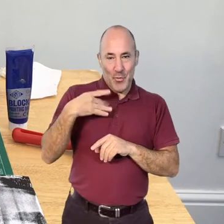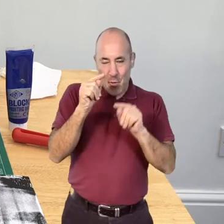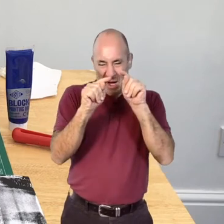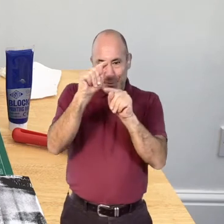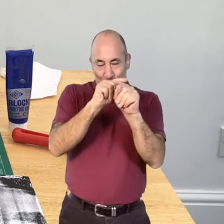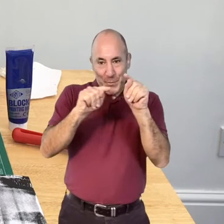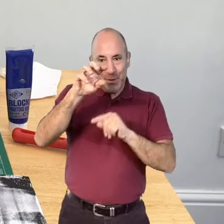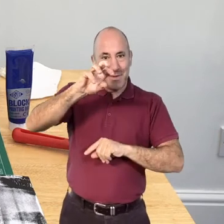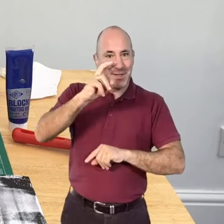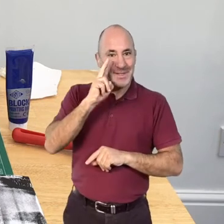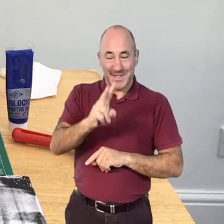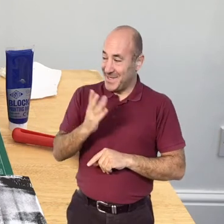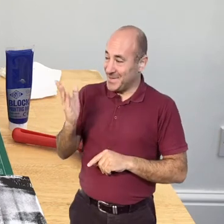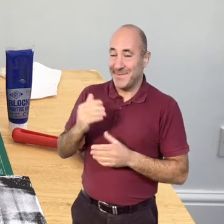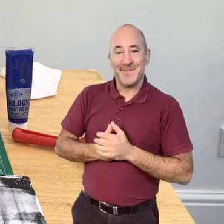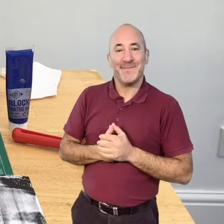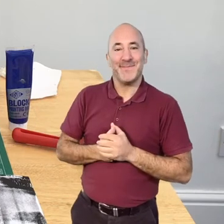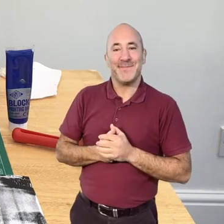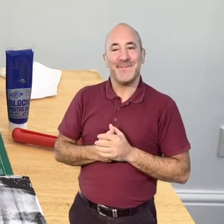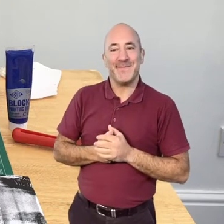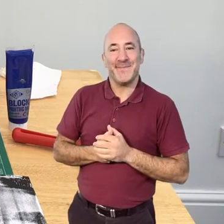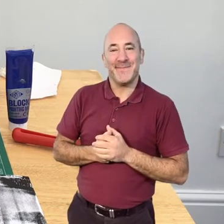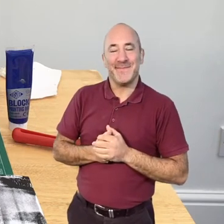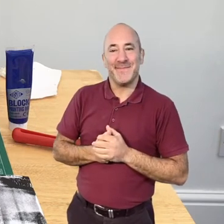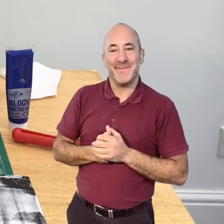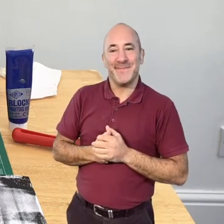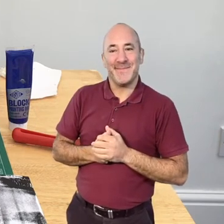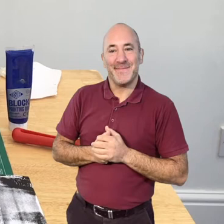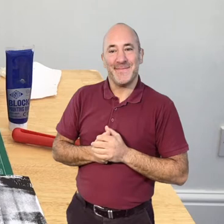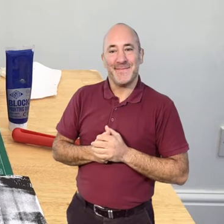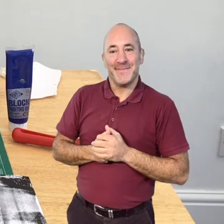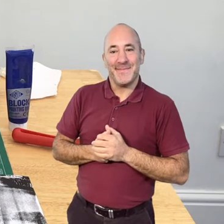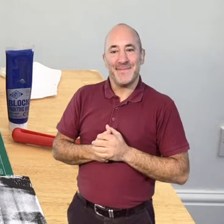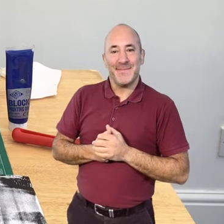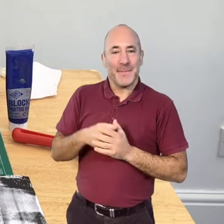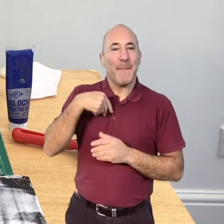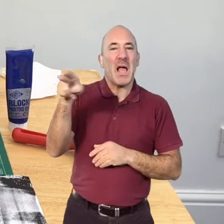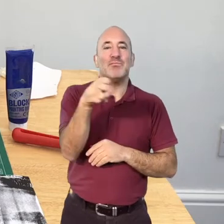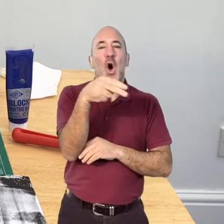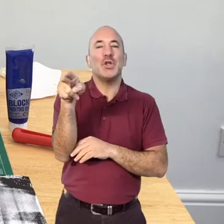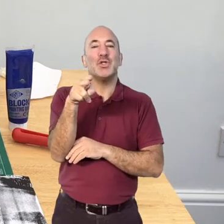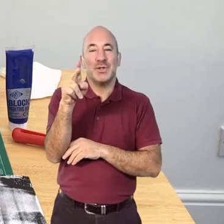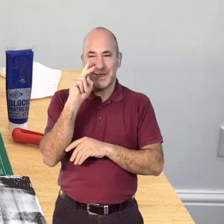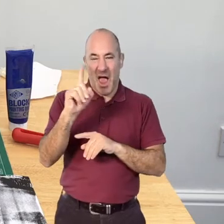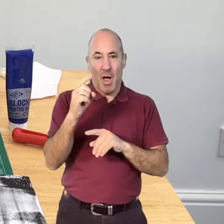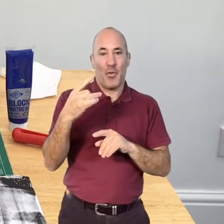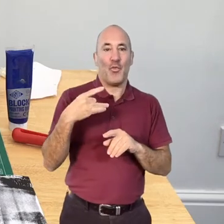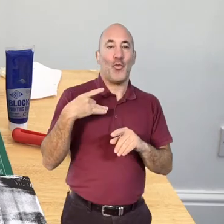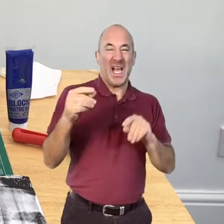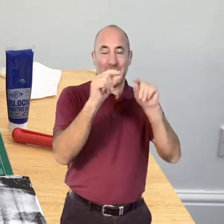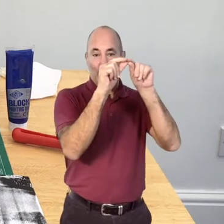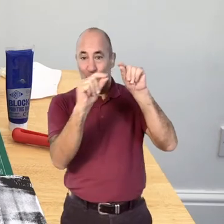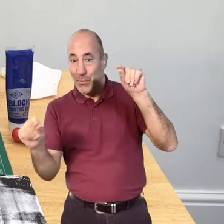circular swirls with white circular lines. The paintbrush has made long